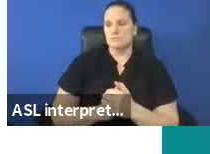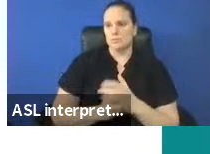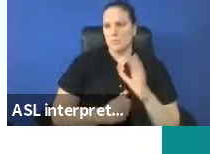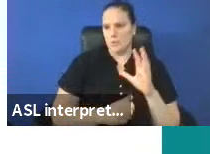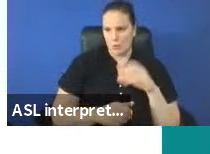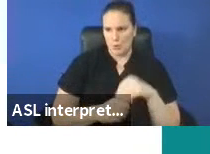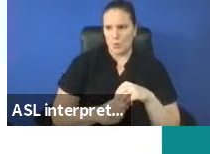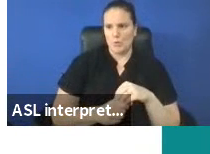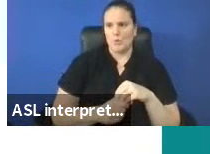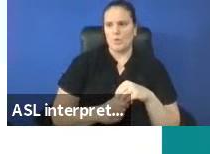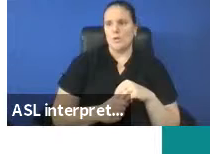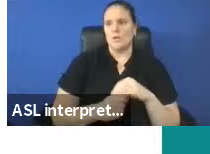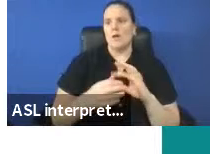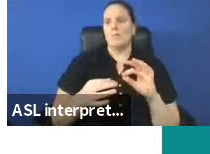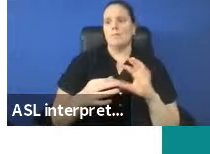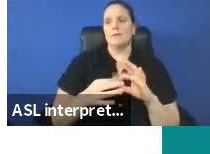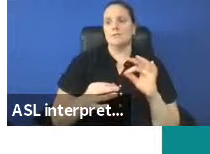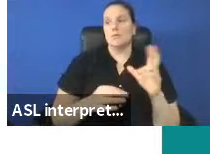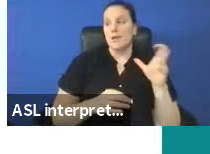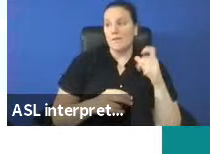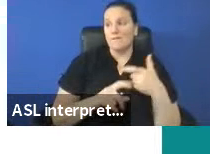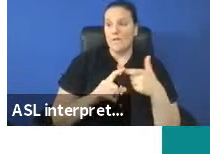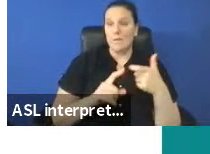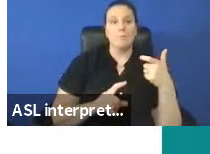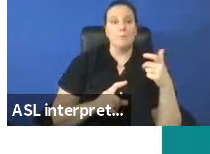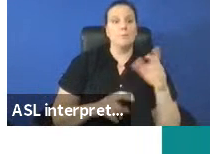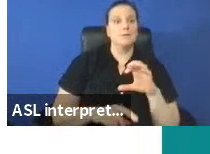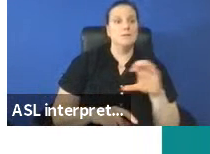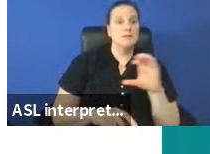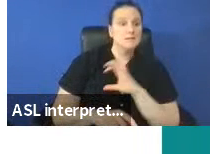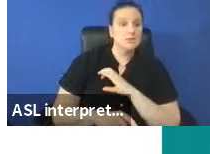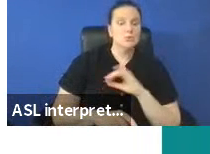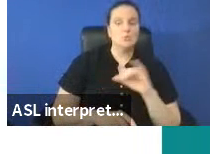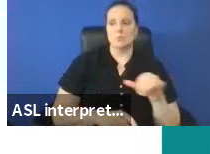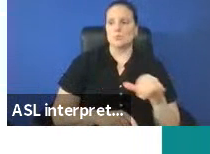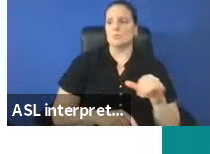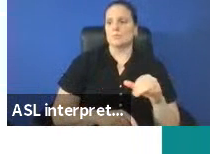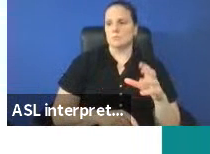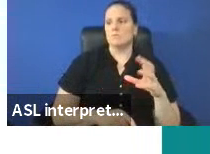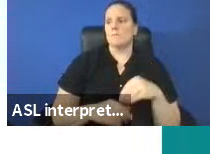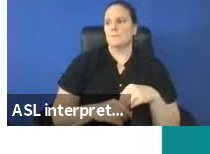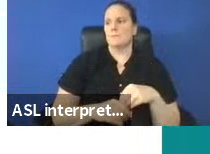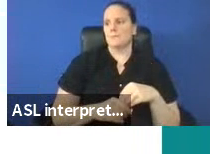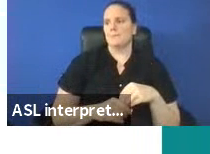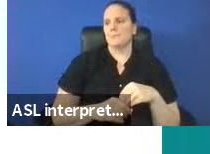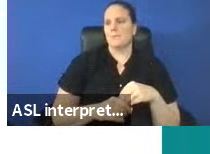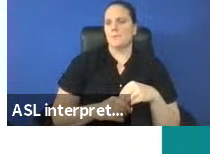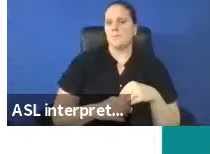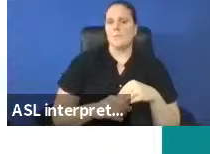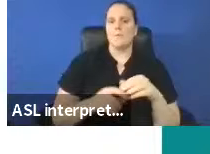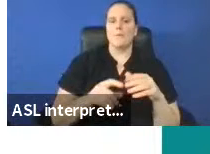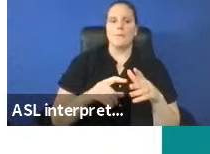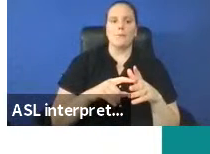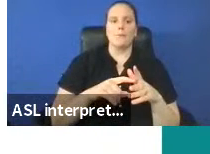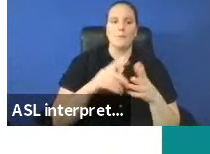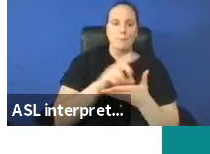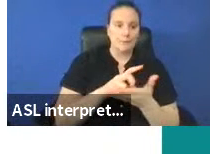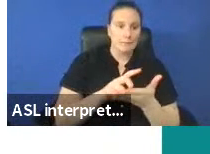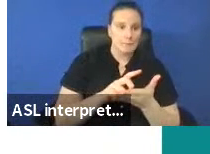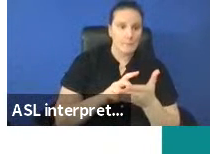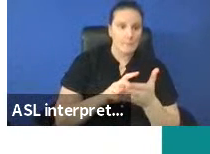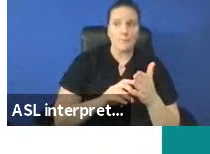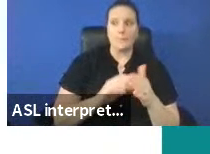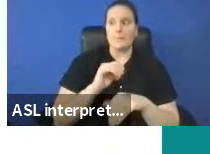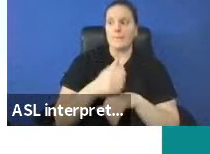include comments that we are hearing from the citizens as well into those preliminary designs. We're